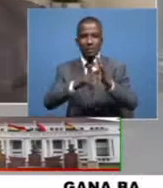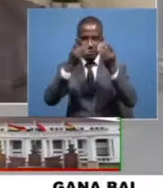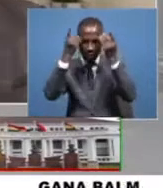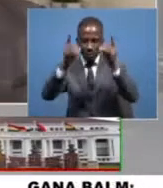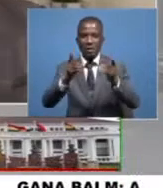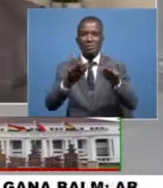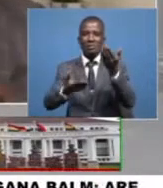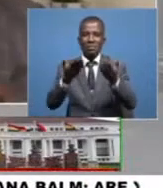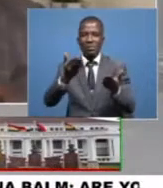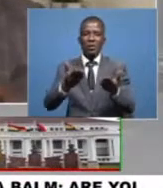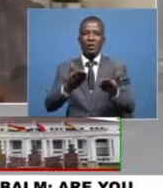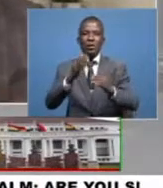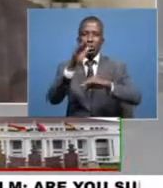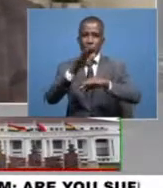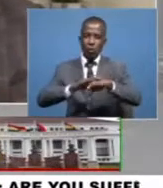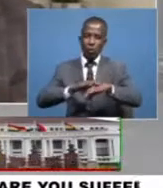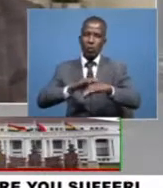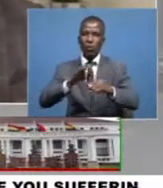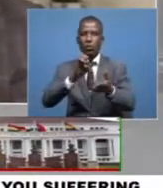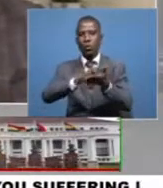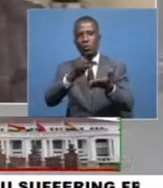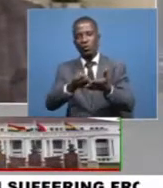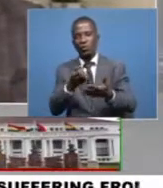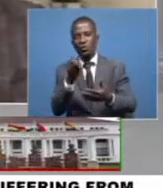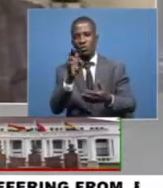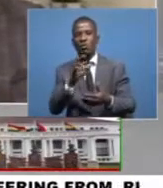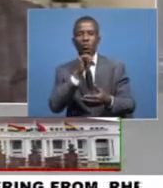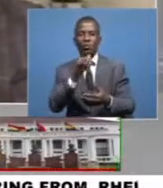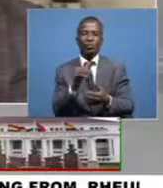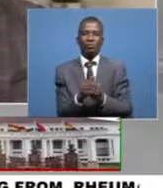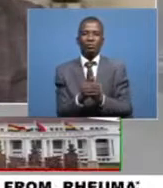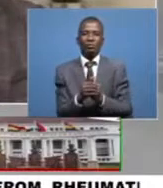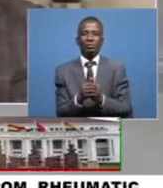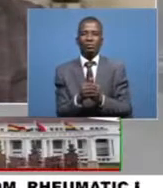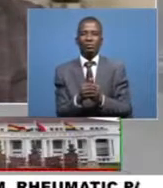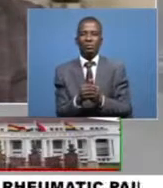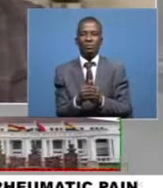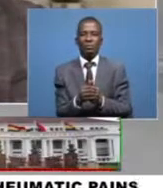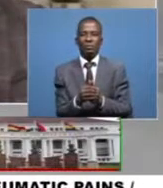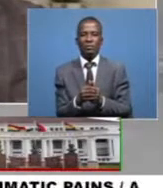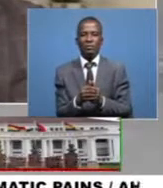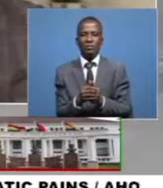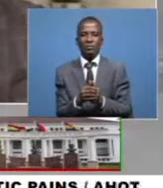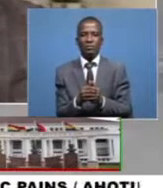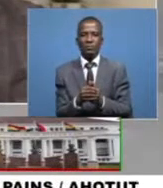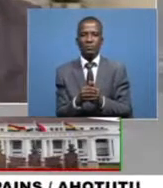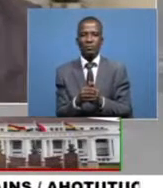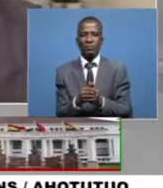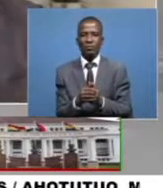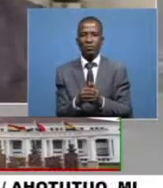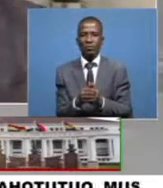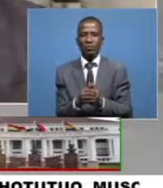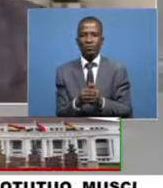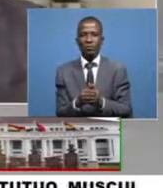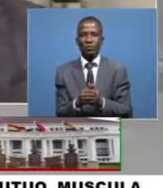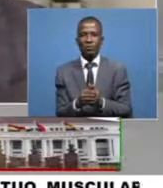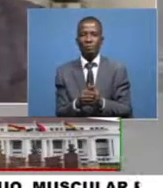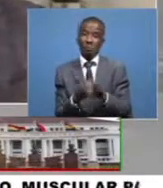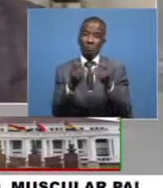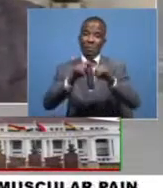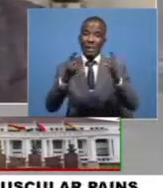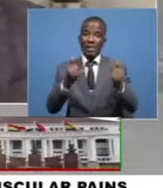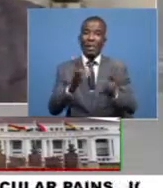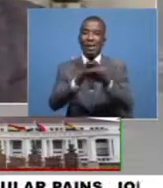not they will call evidence on their own behalf or in defense of whatever it is that has happened at that particular point in time. But